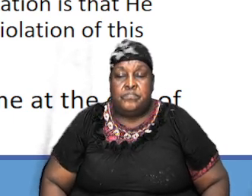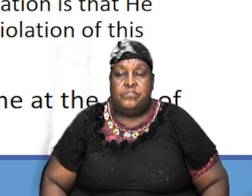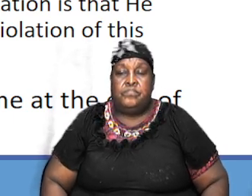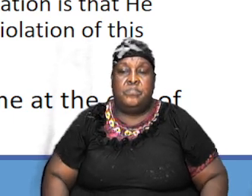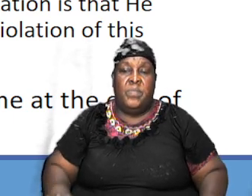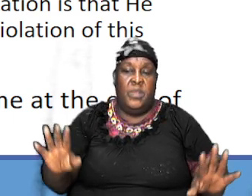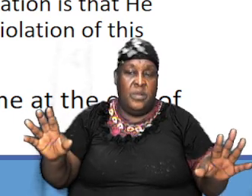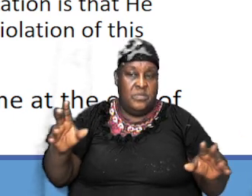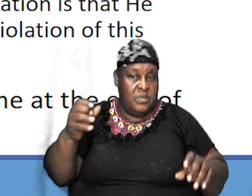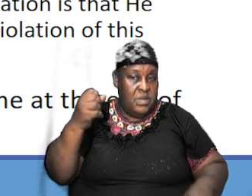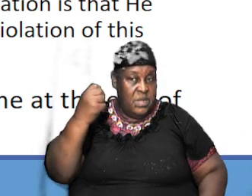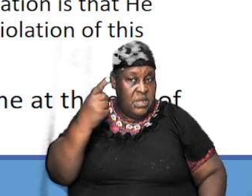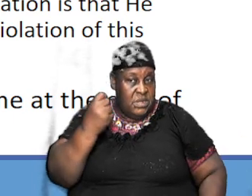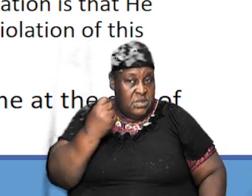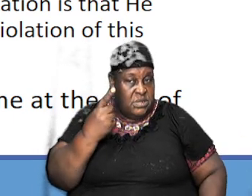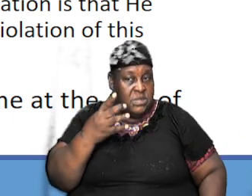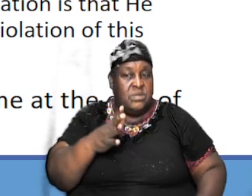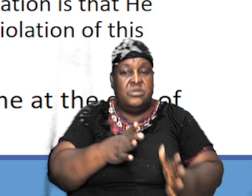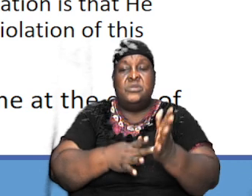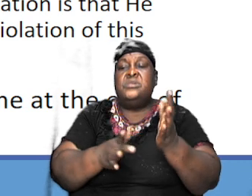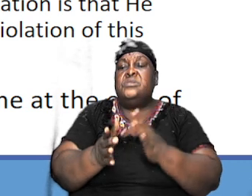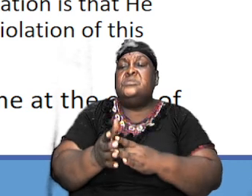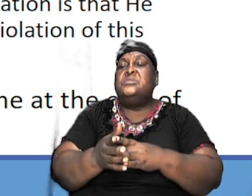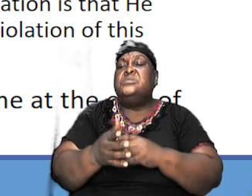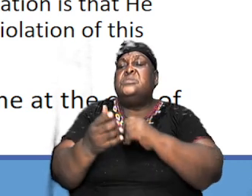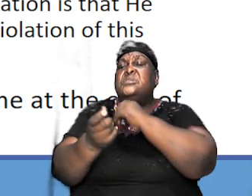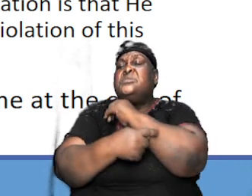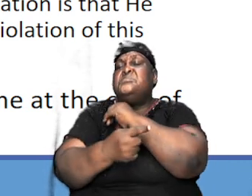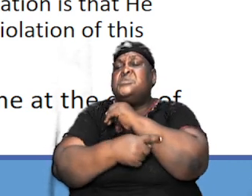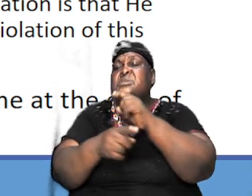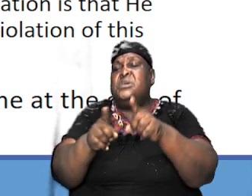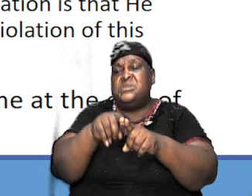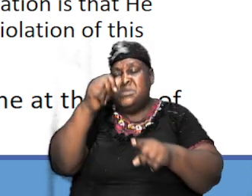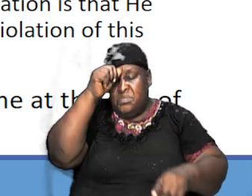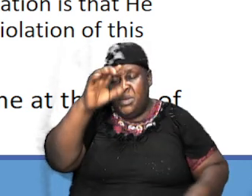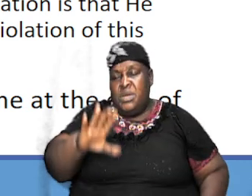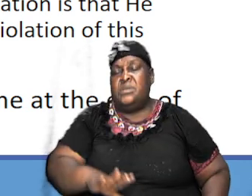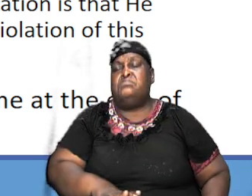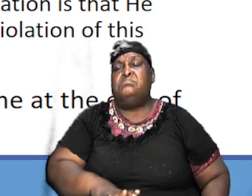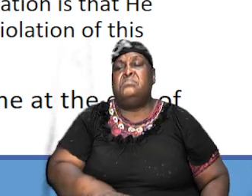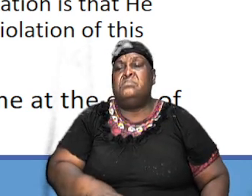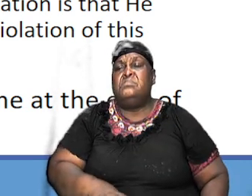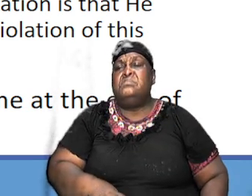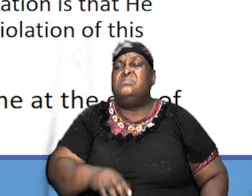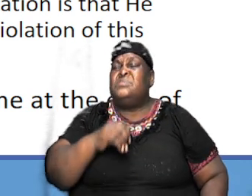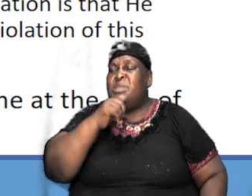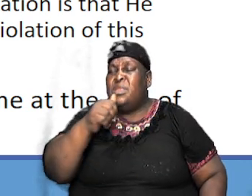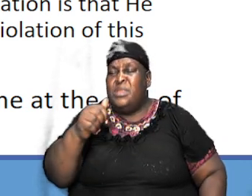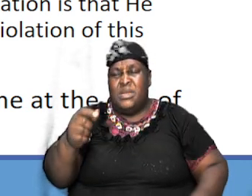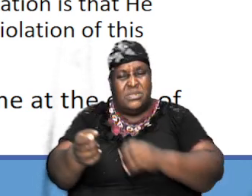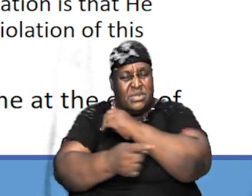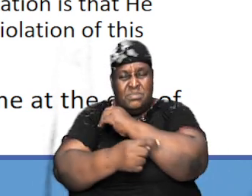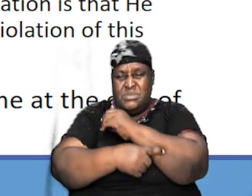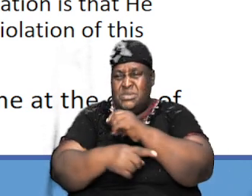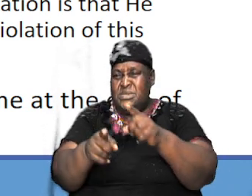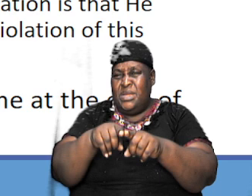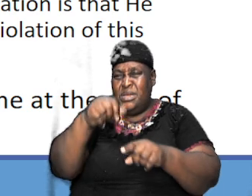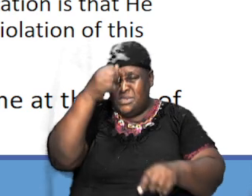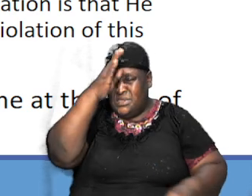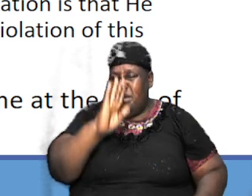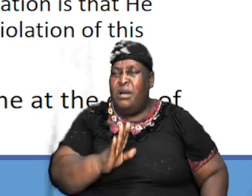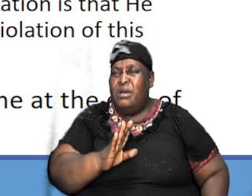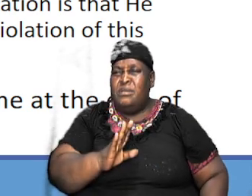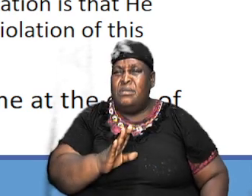clear then to understand, though, that Jesus was tempted as a man. You know, he wasn't tempted as God. He was tempted as the